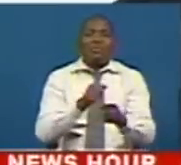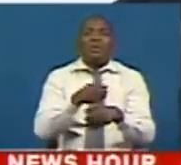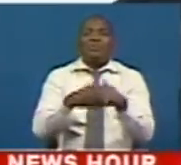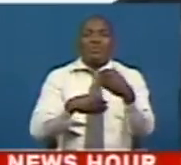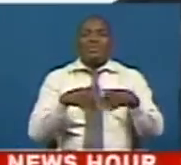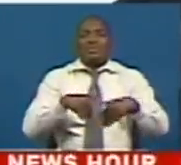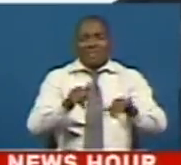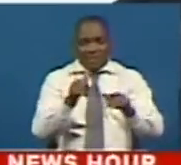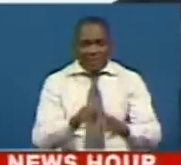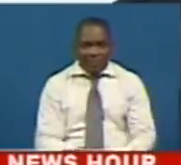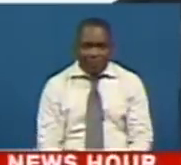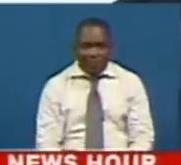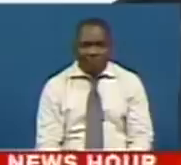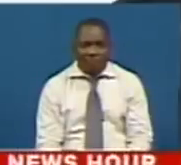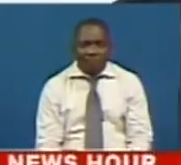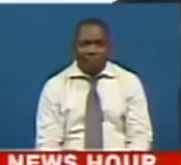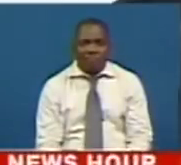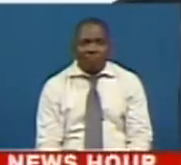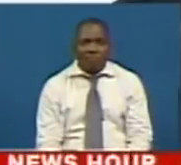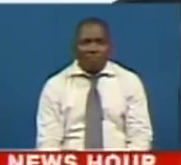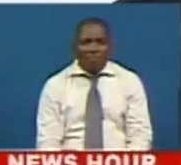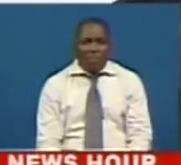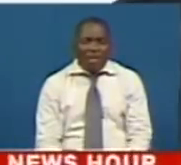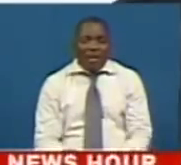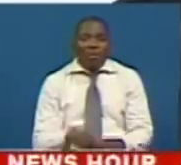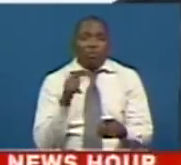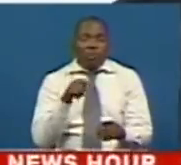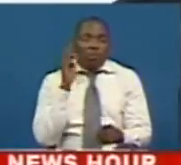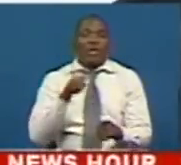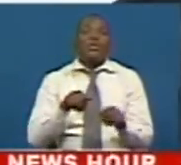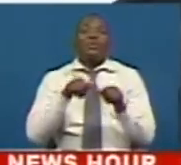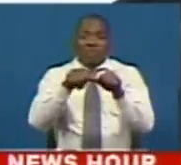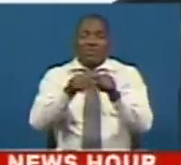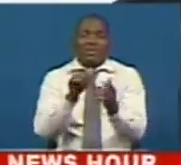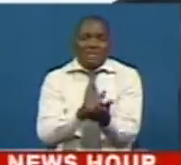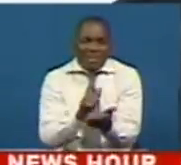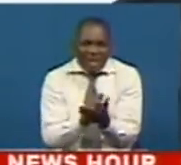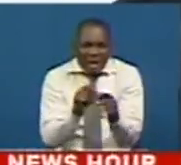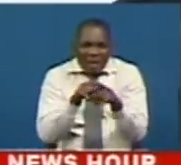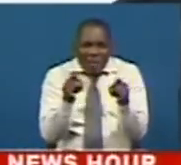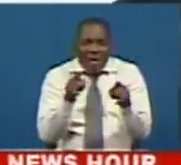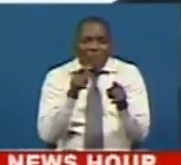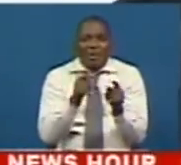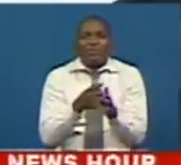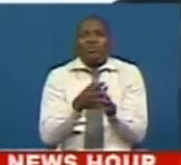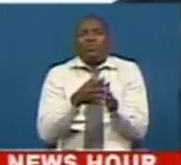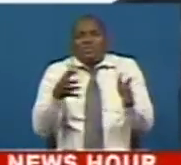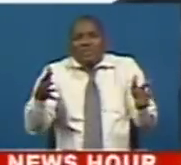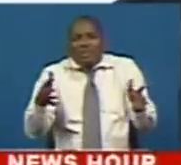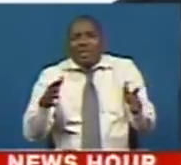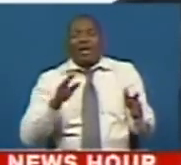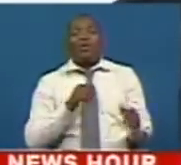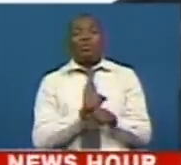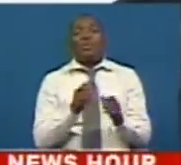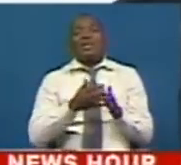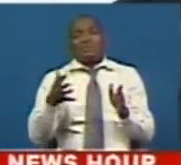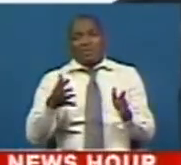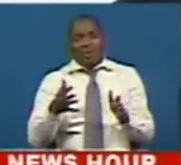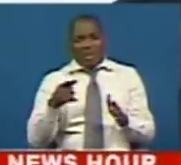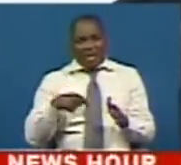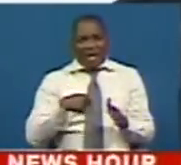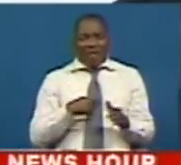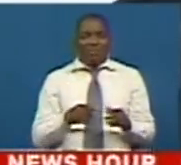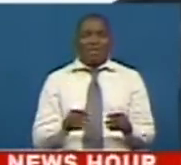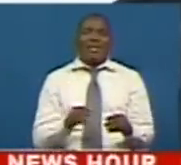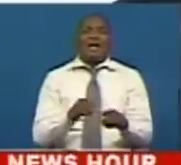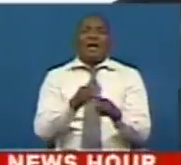being lost within the system. This we shall continue to do. But to expand our operations, we have a